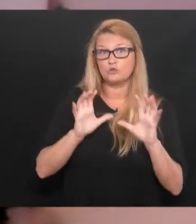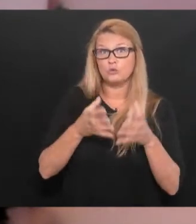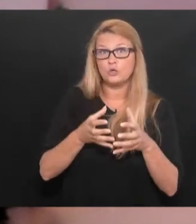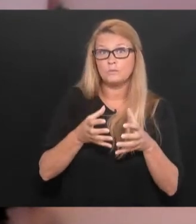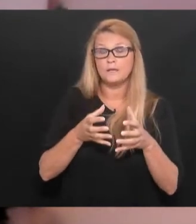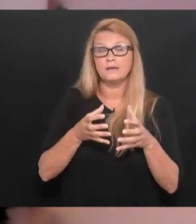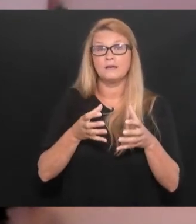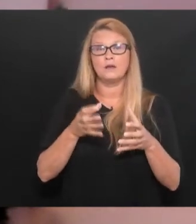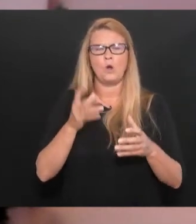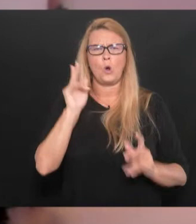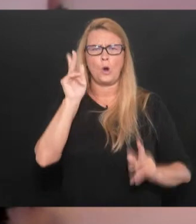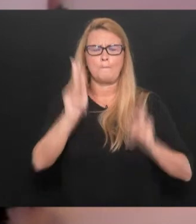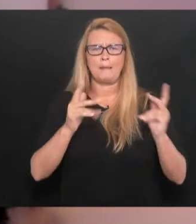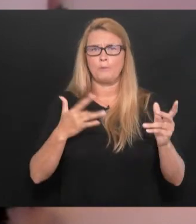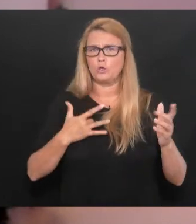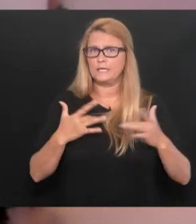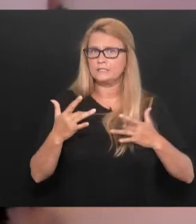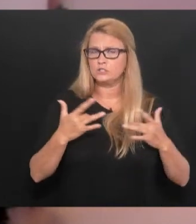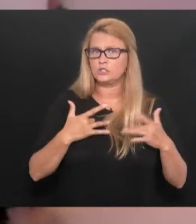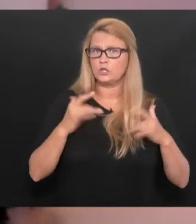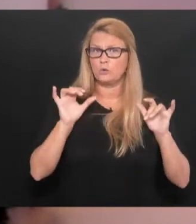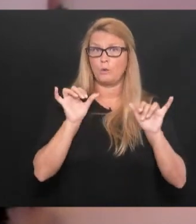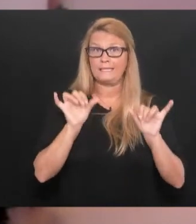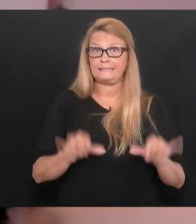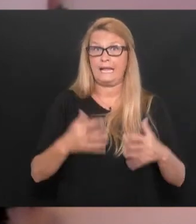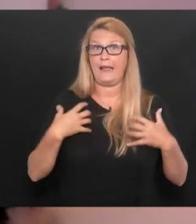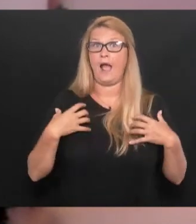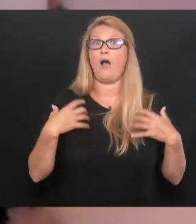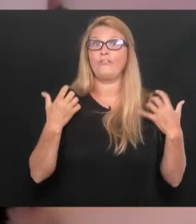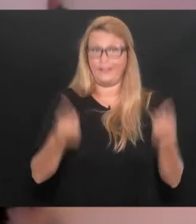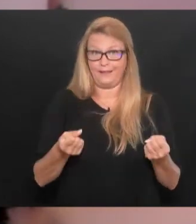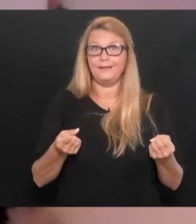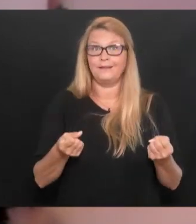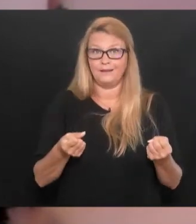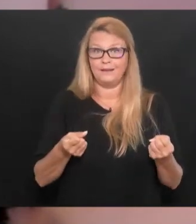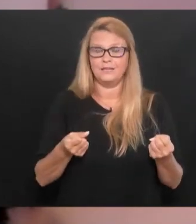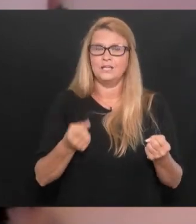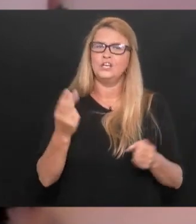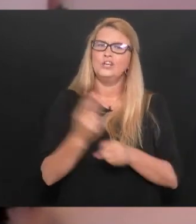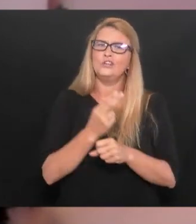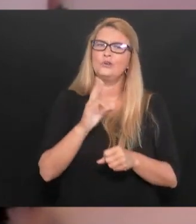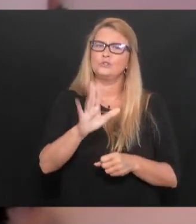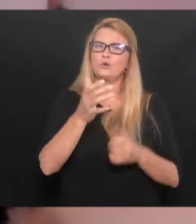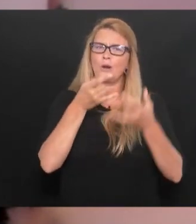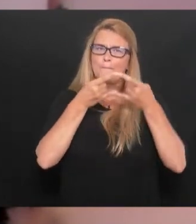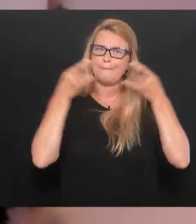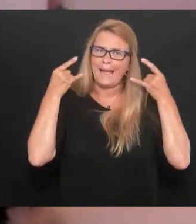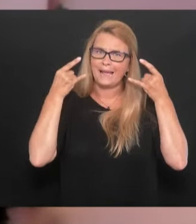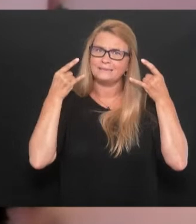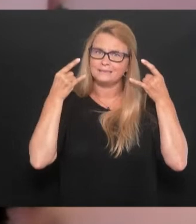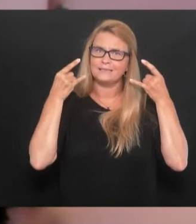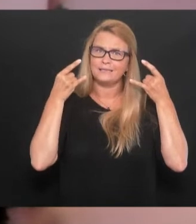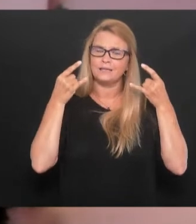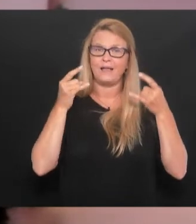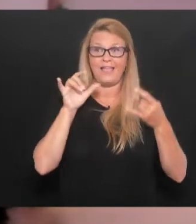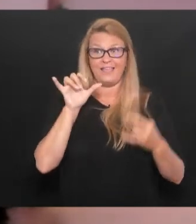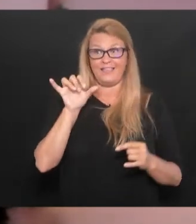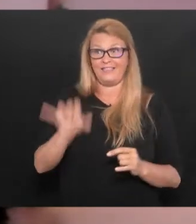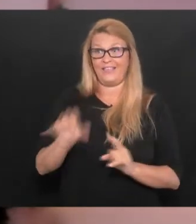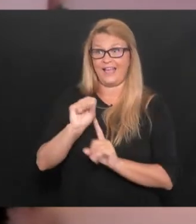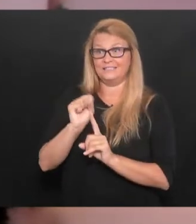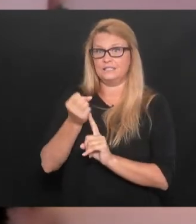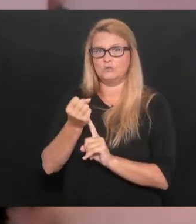are just worried and want to stay healthy to really consider wearing masks, because we know that in situations